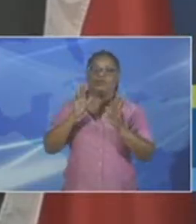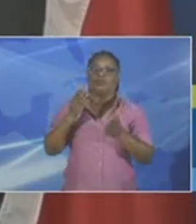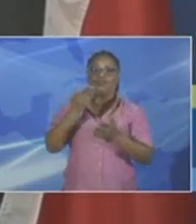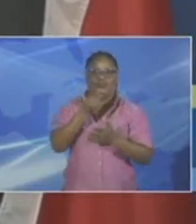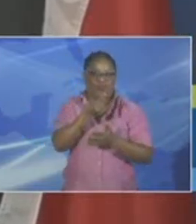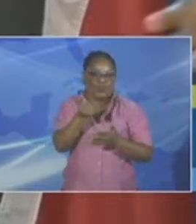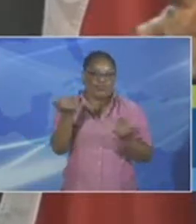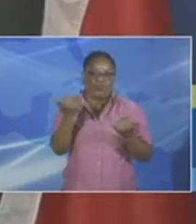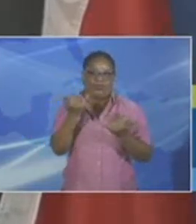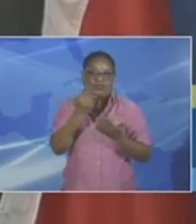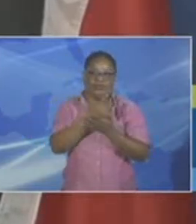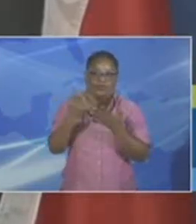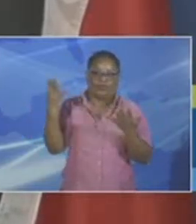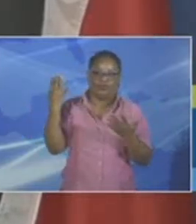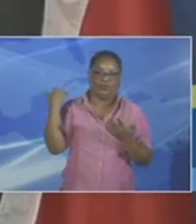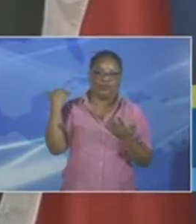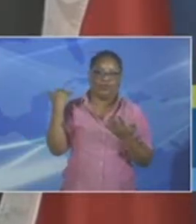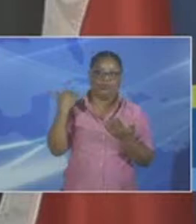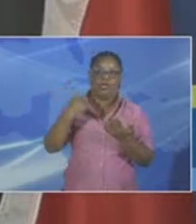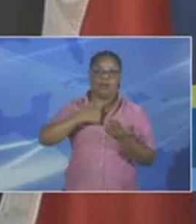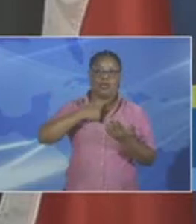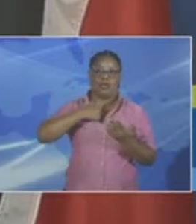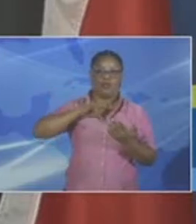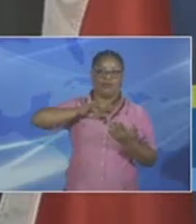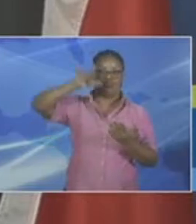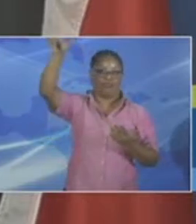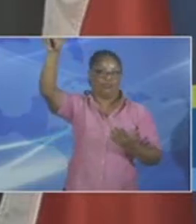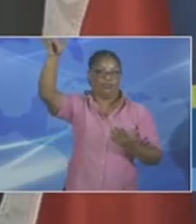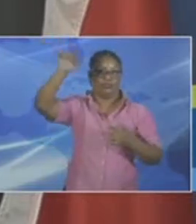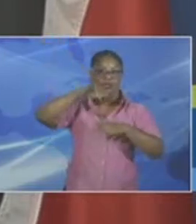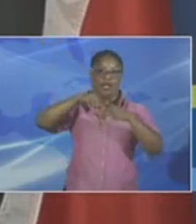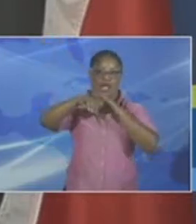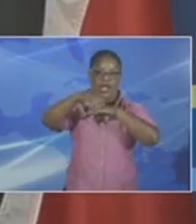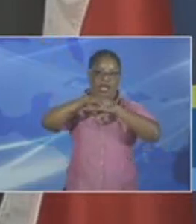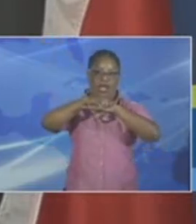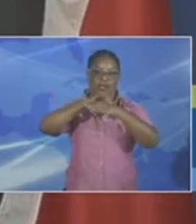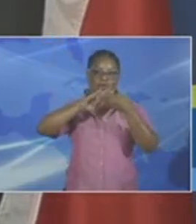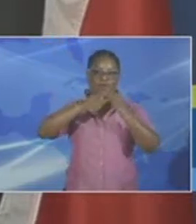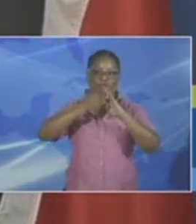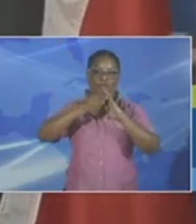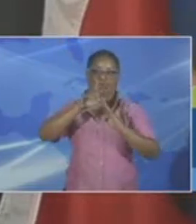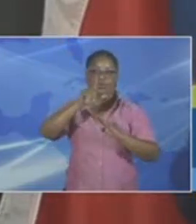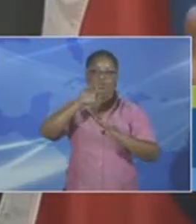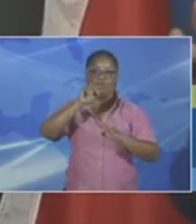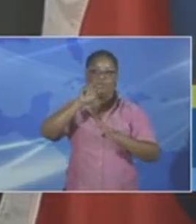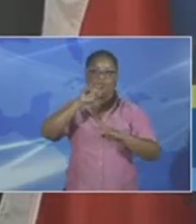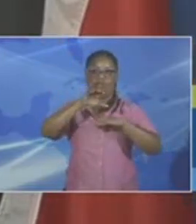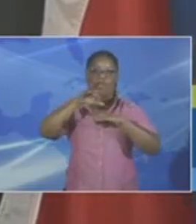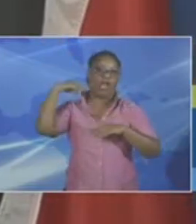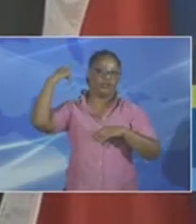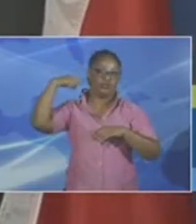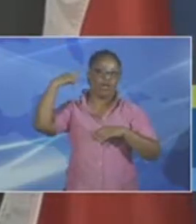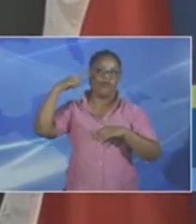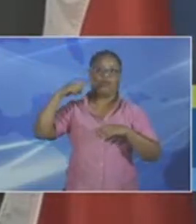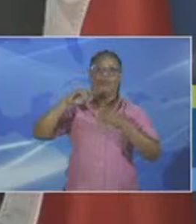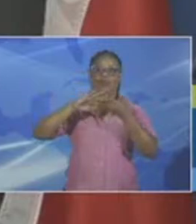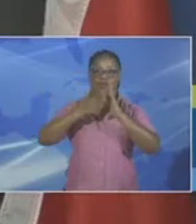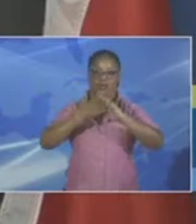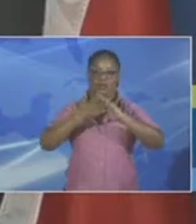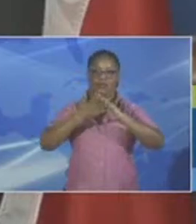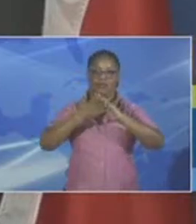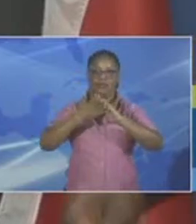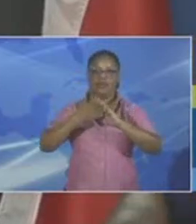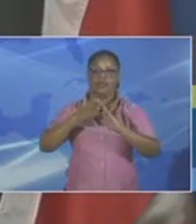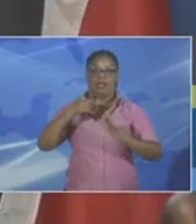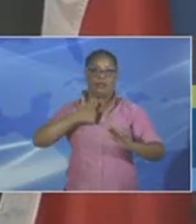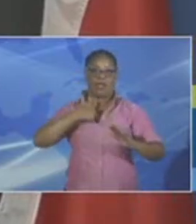Minister Young and our team, we were the only people in London wearing a mask. Everybody else out in the street. And as soon as we got back here,